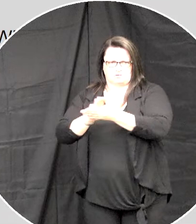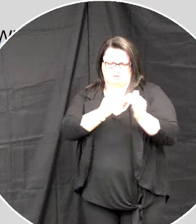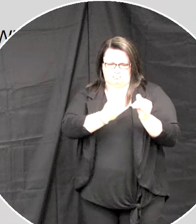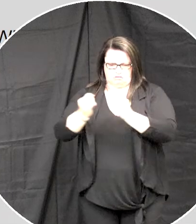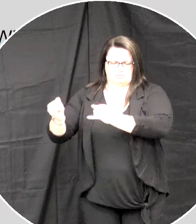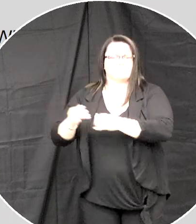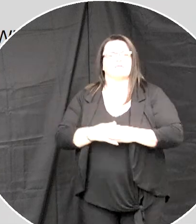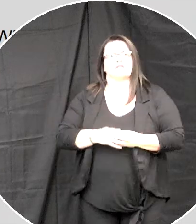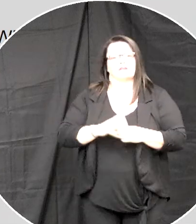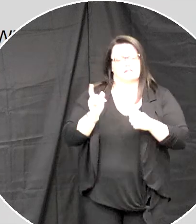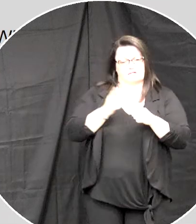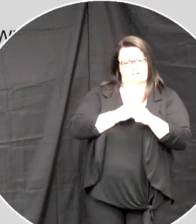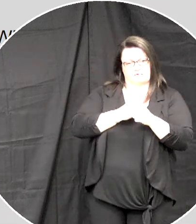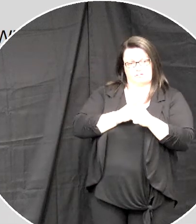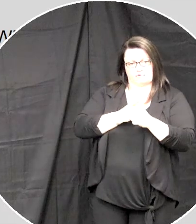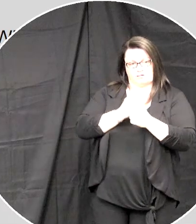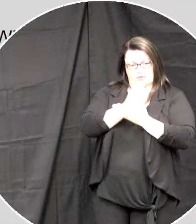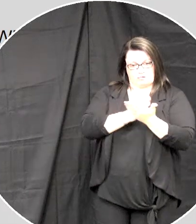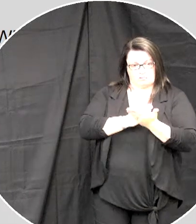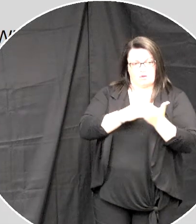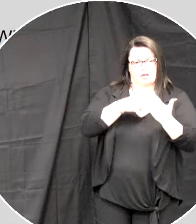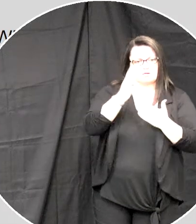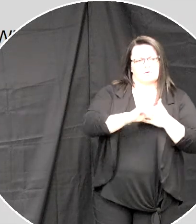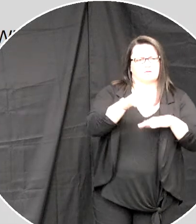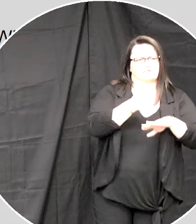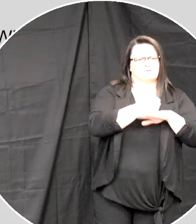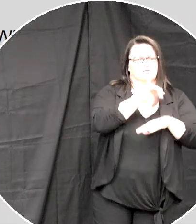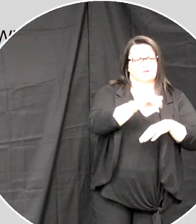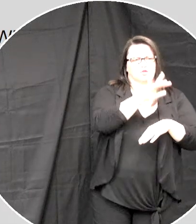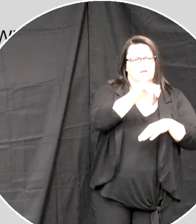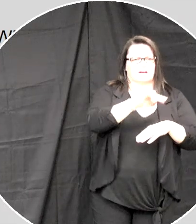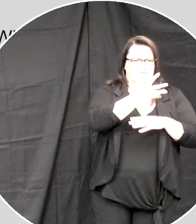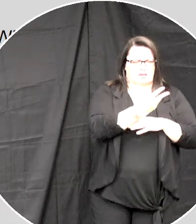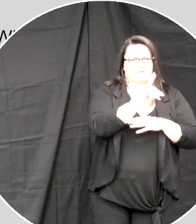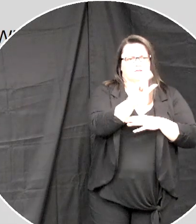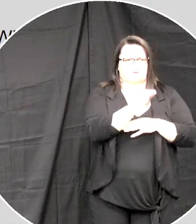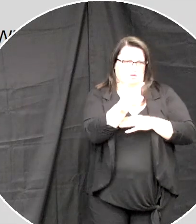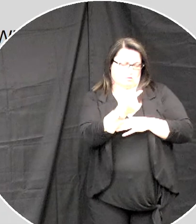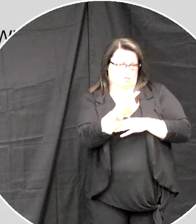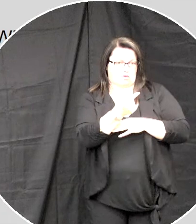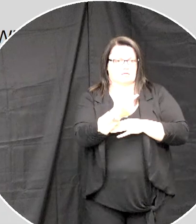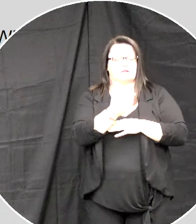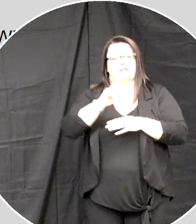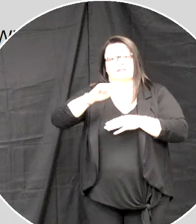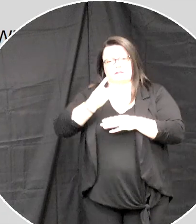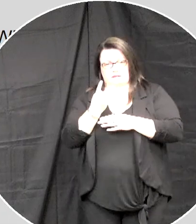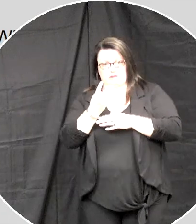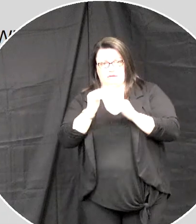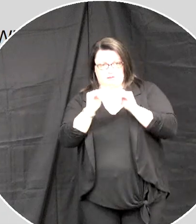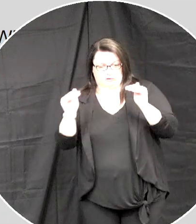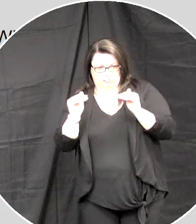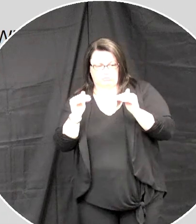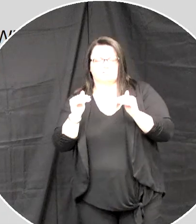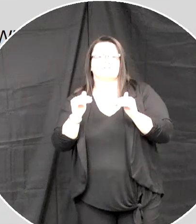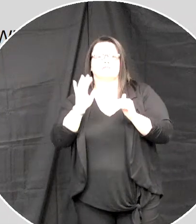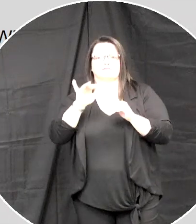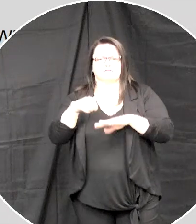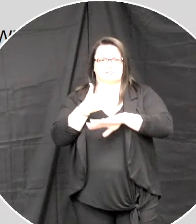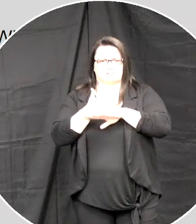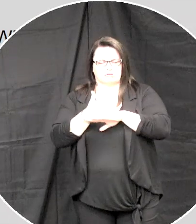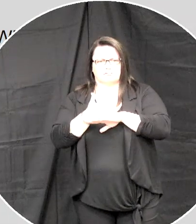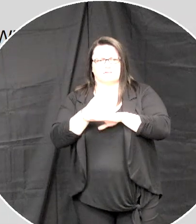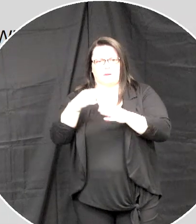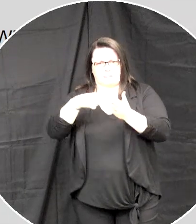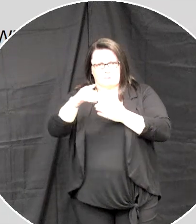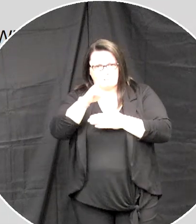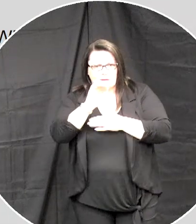1, Kayenta Financials, was launched July 5th, 2021. Phase 2, the integration of the Kayenta Payroll